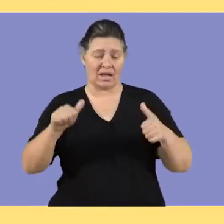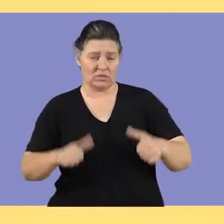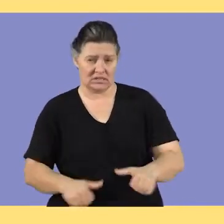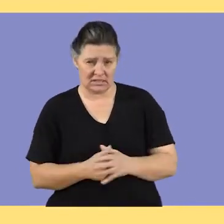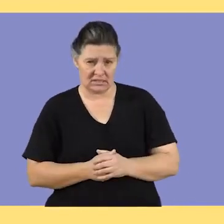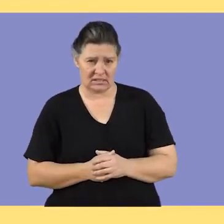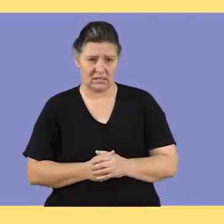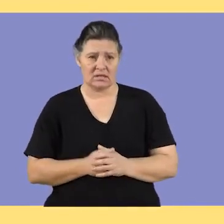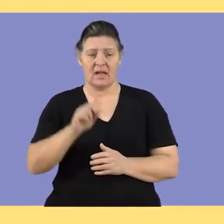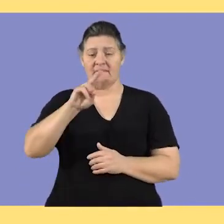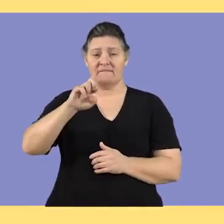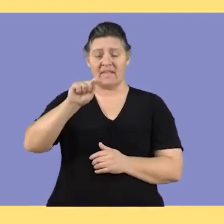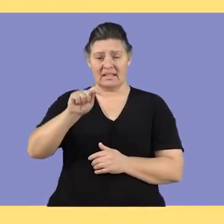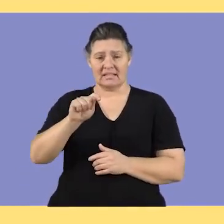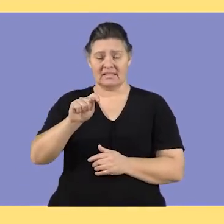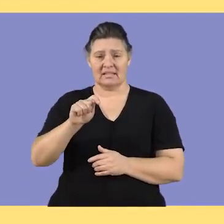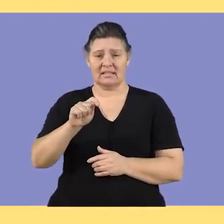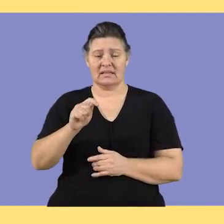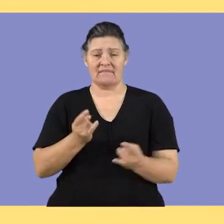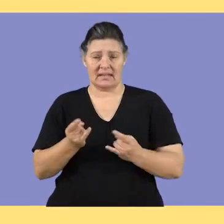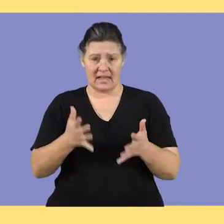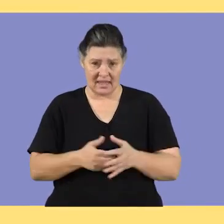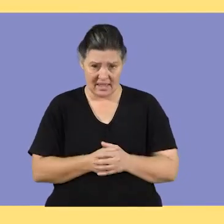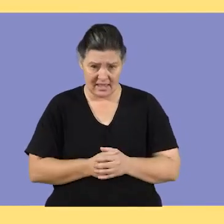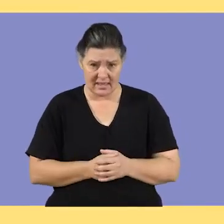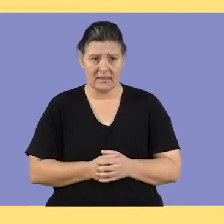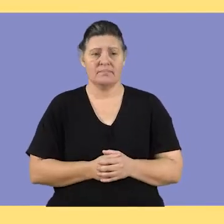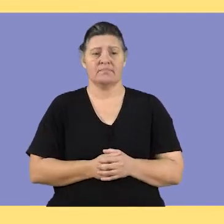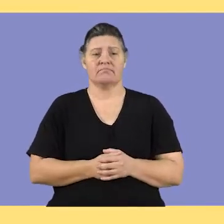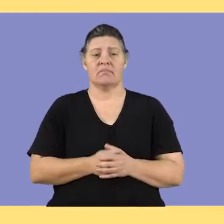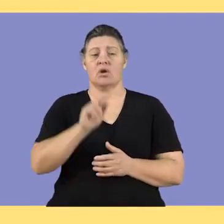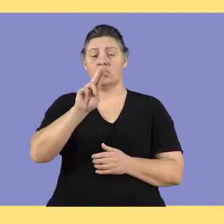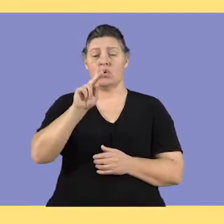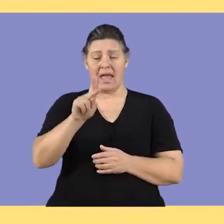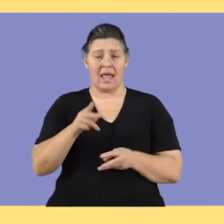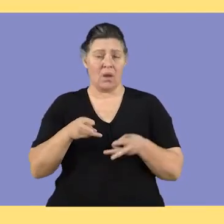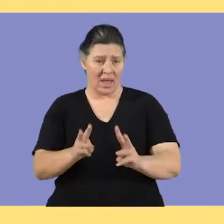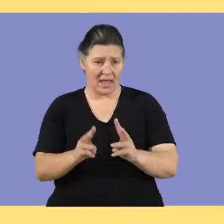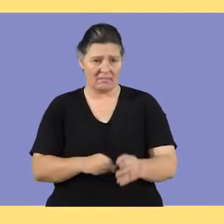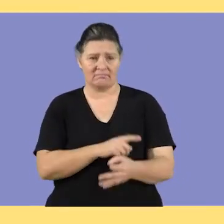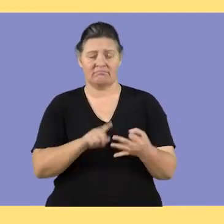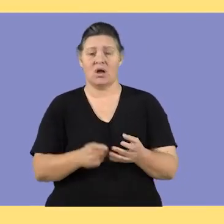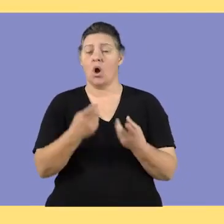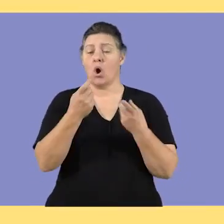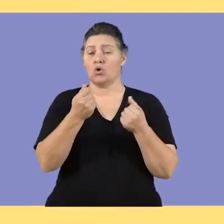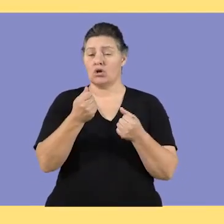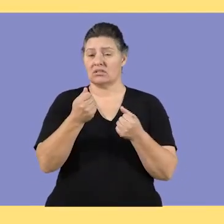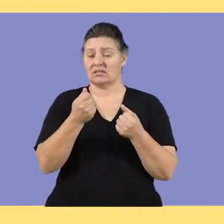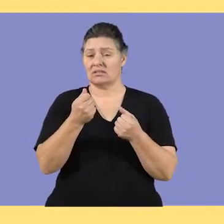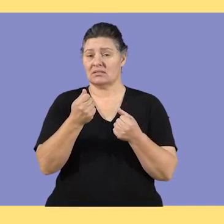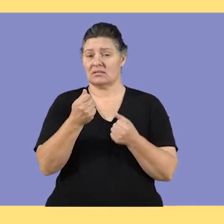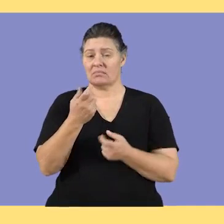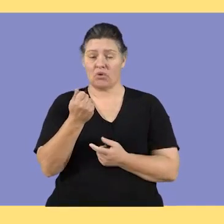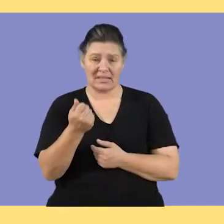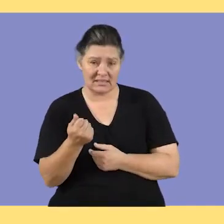accounting. I'm going to speak on VAT vendor, the UK method, I've already alluded to it. Cost price, now it rings